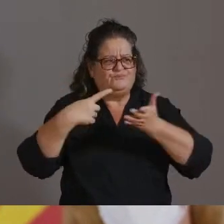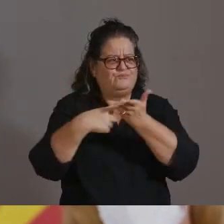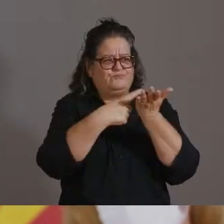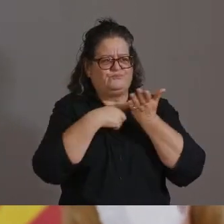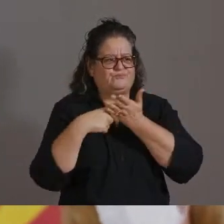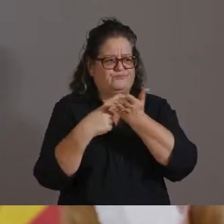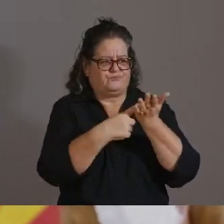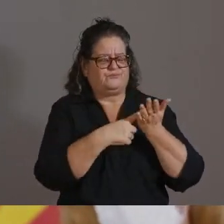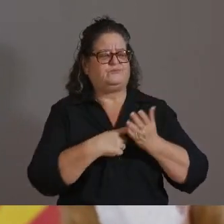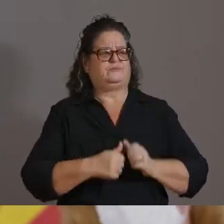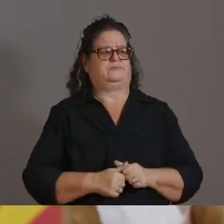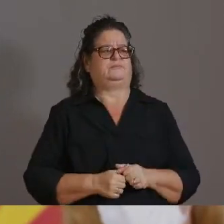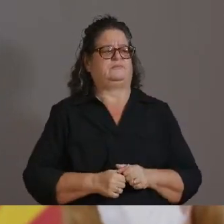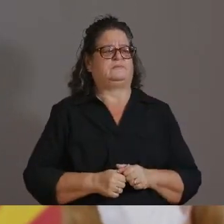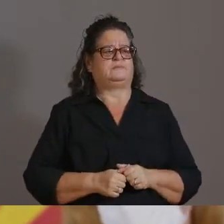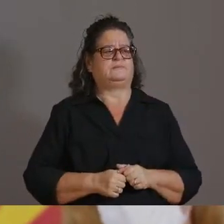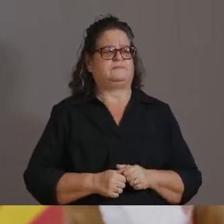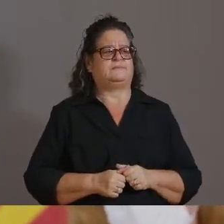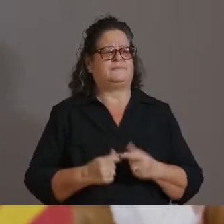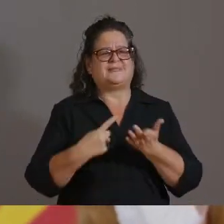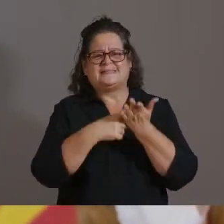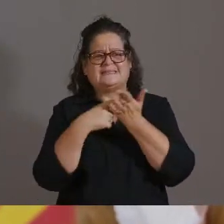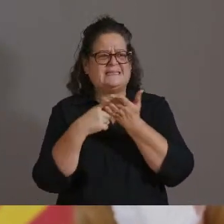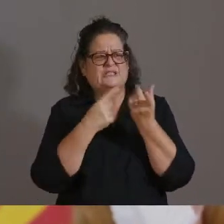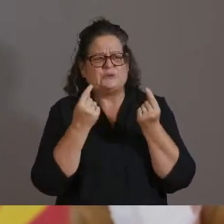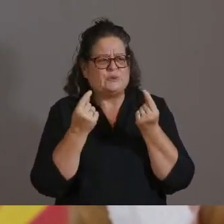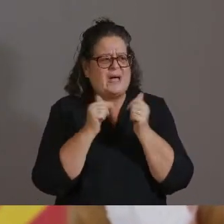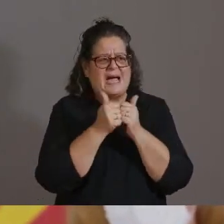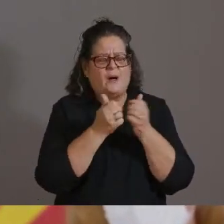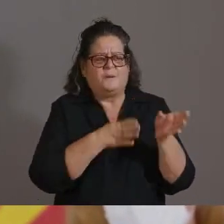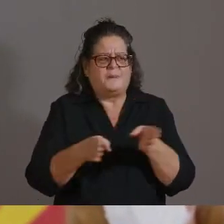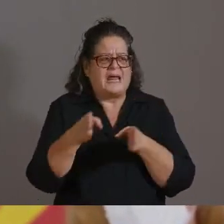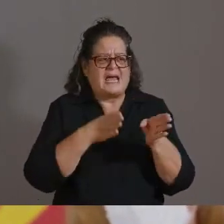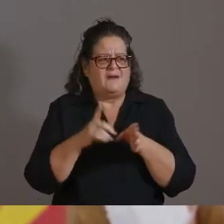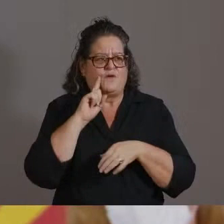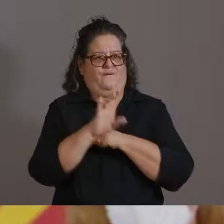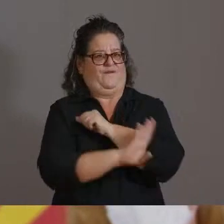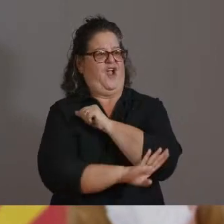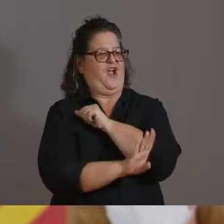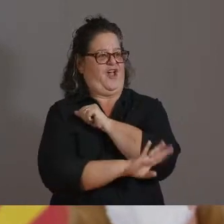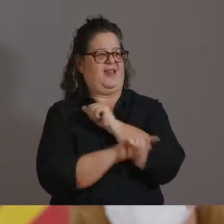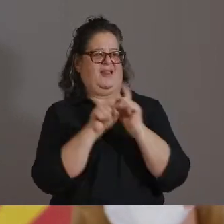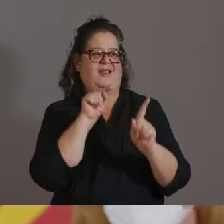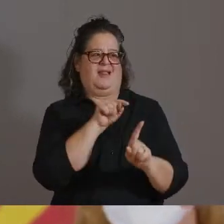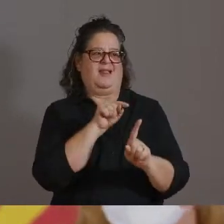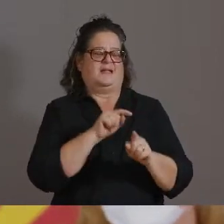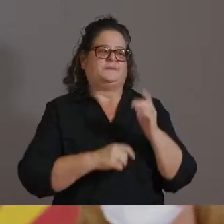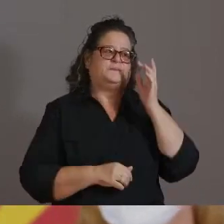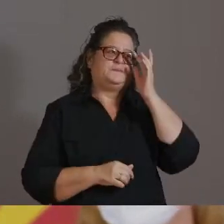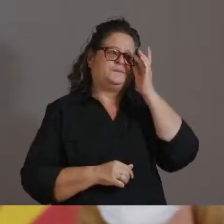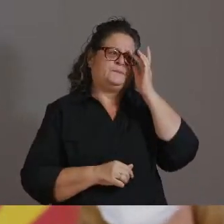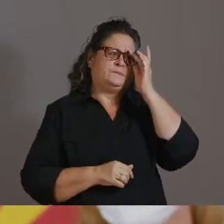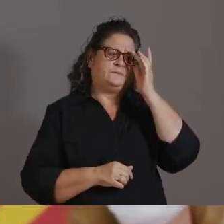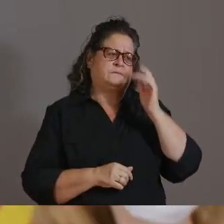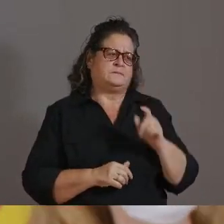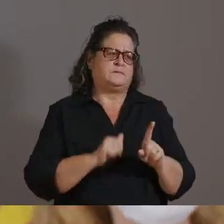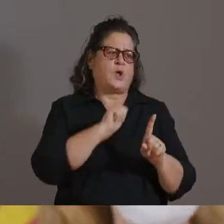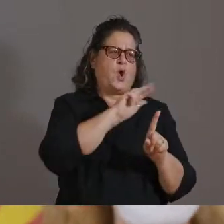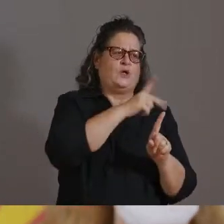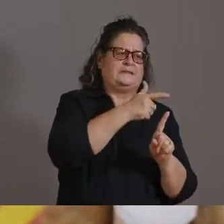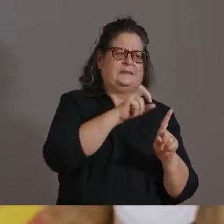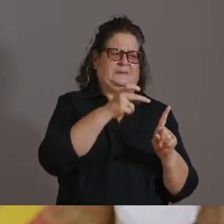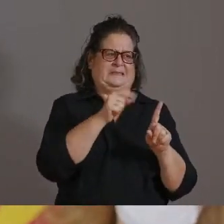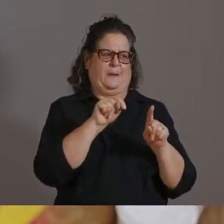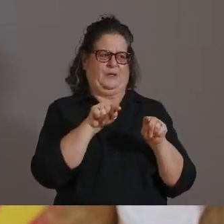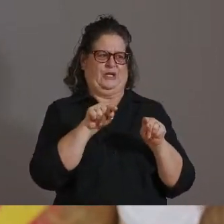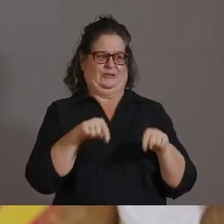and what needs to be prepared for coming up in the fall. Our August and September are typically a little bit different than